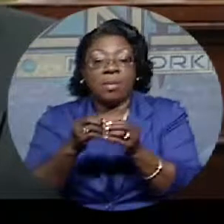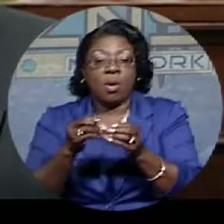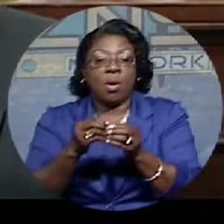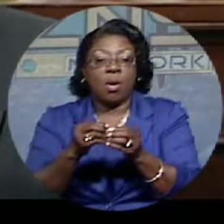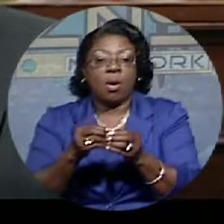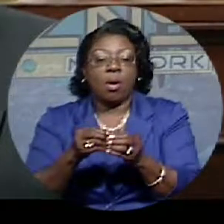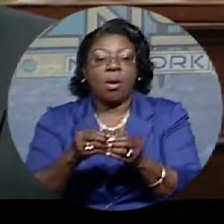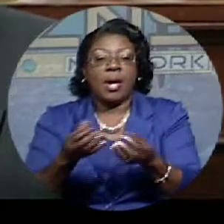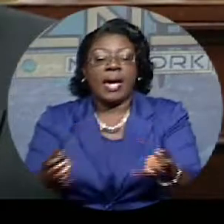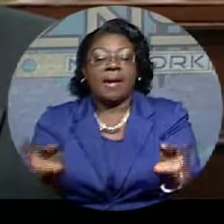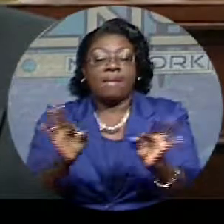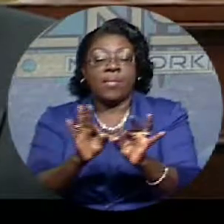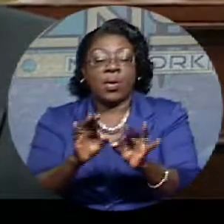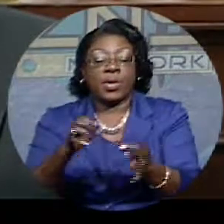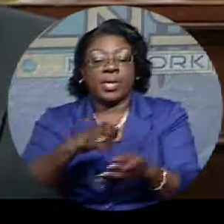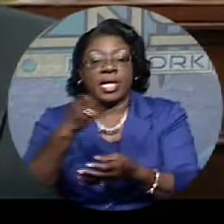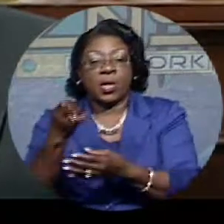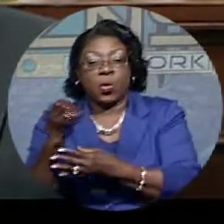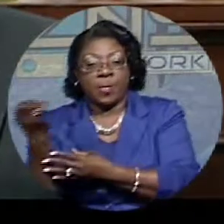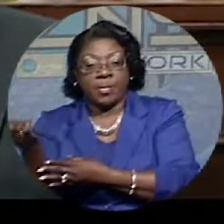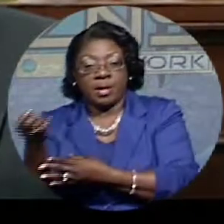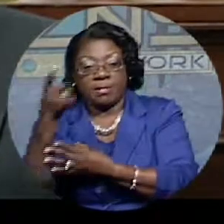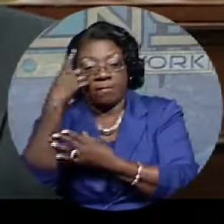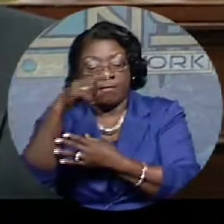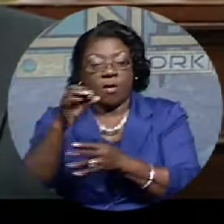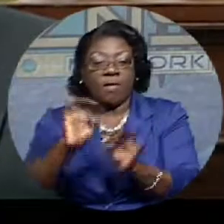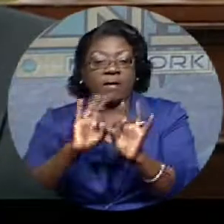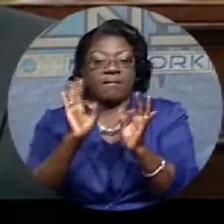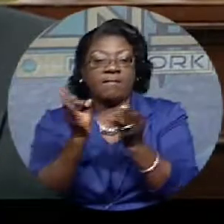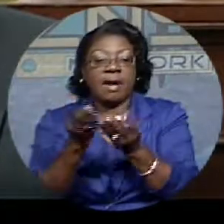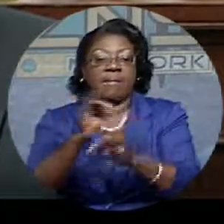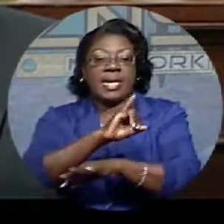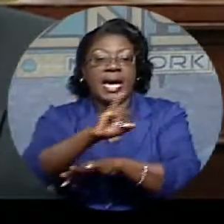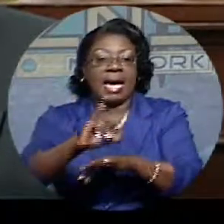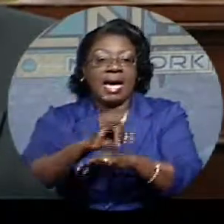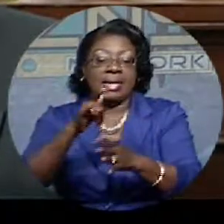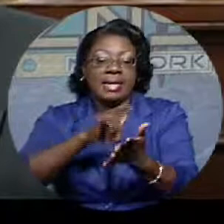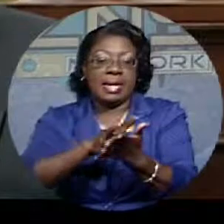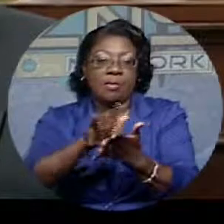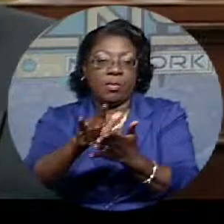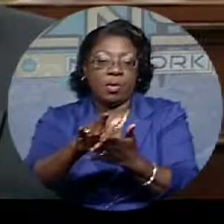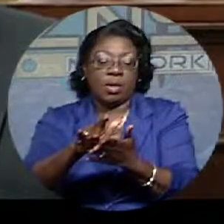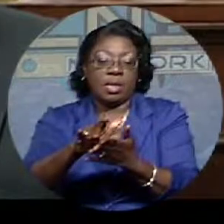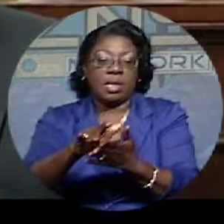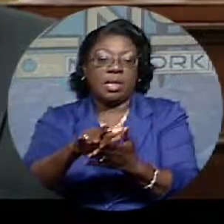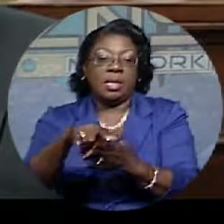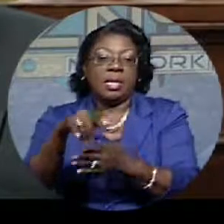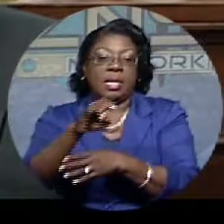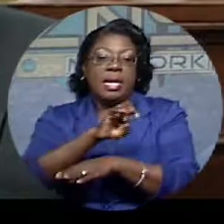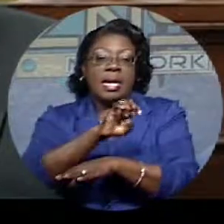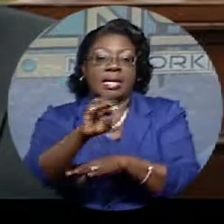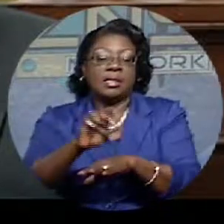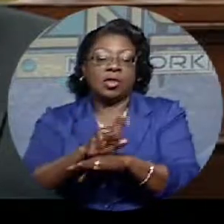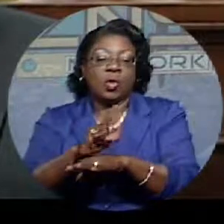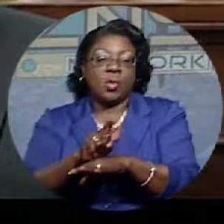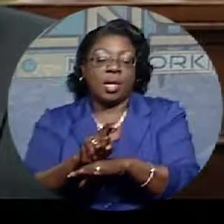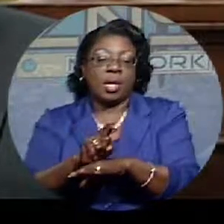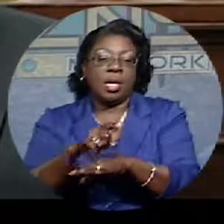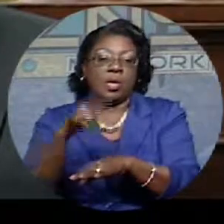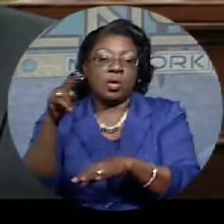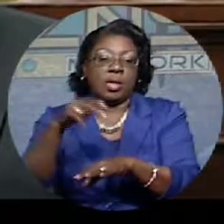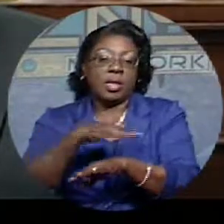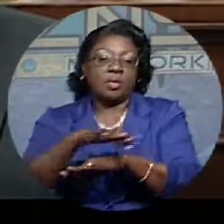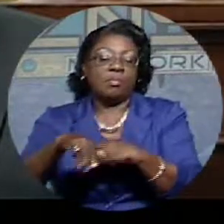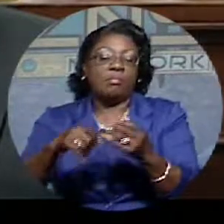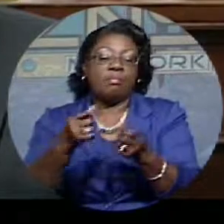family island airports, namely Exuma, Bimini, North Eleuthera, Marsh Harbor, San Salvador, and the